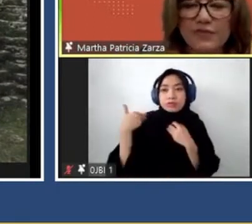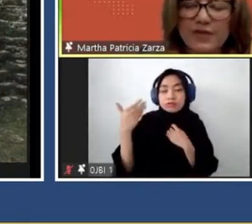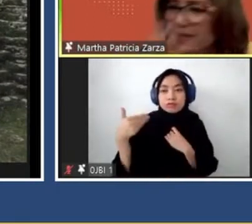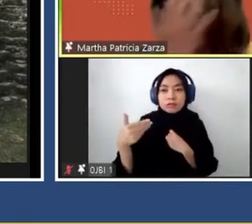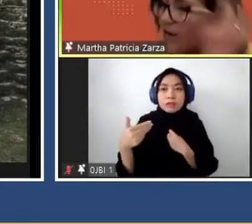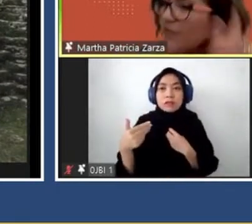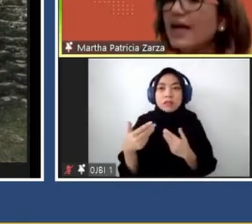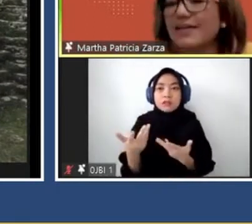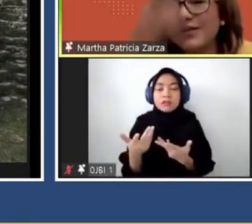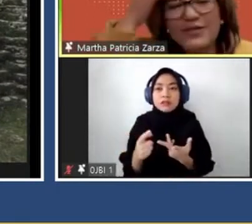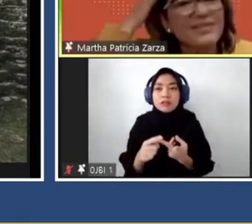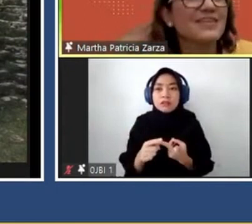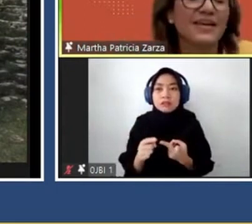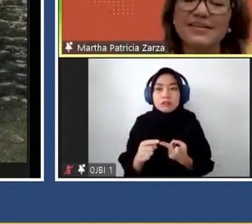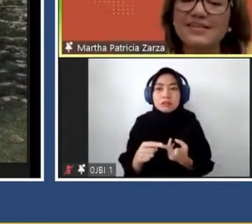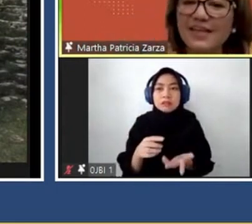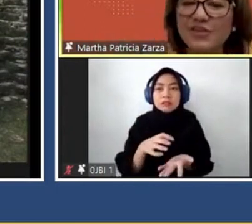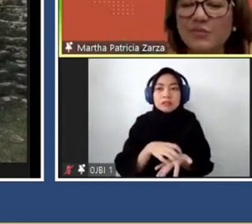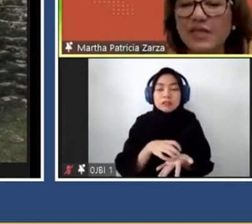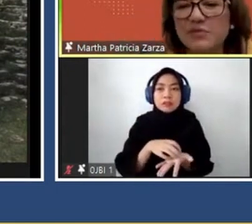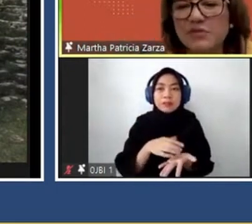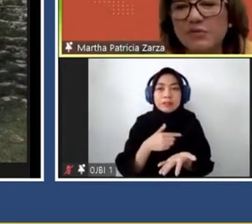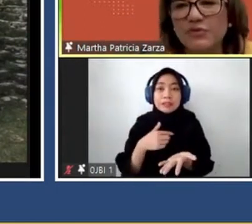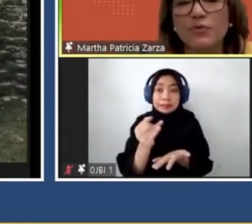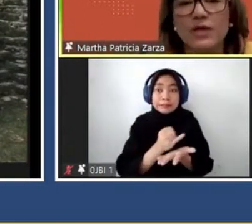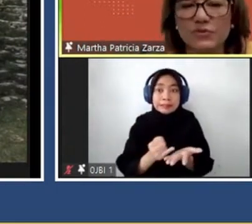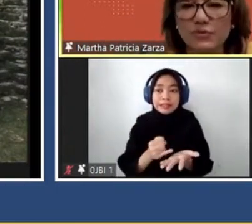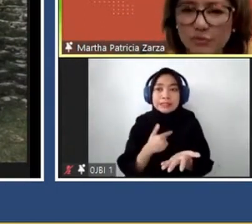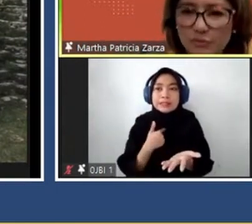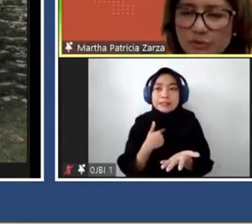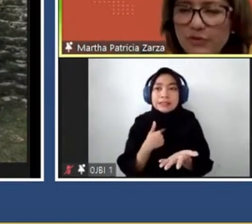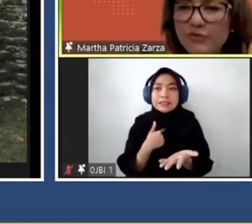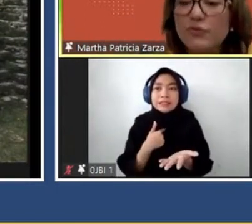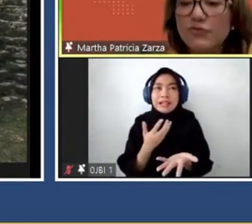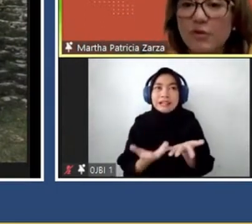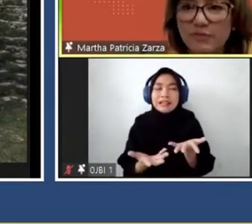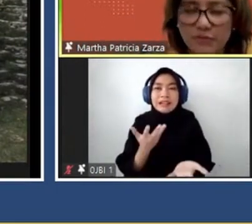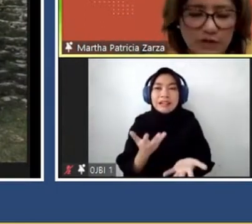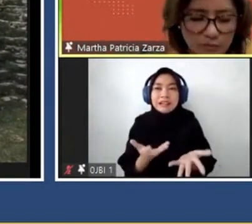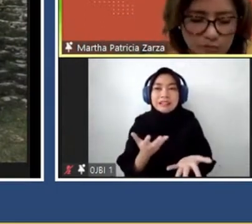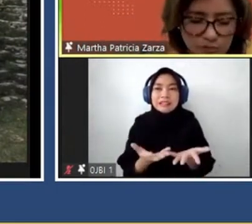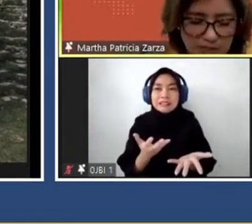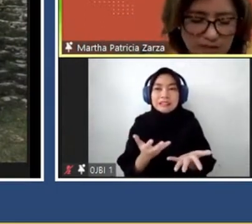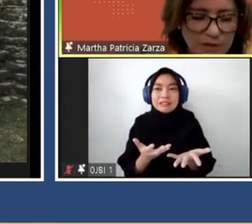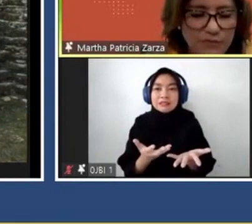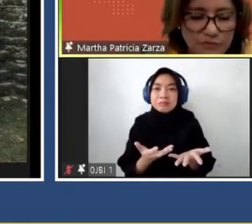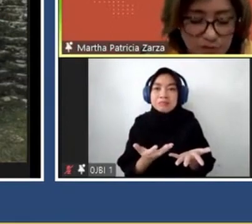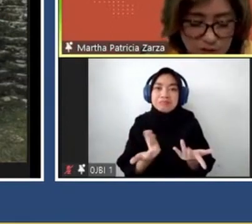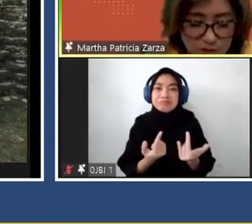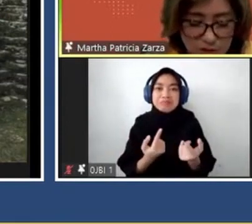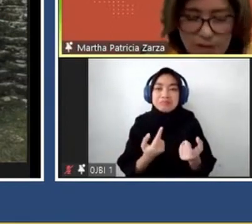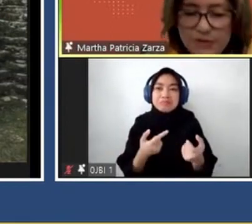of every area, including designers, sometimes don't want to do something for them or to take them